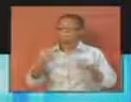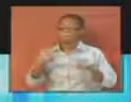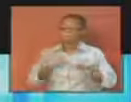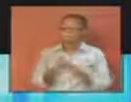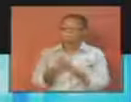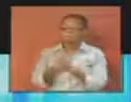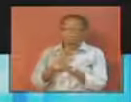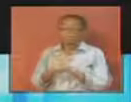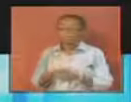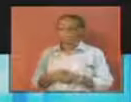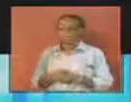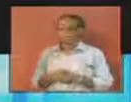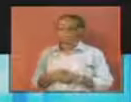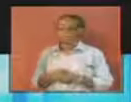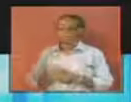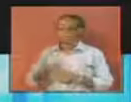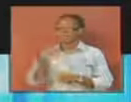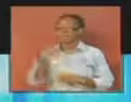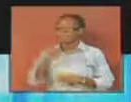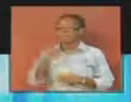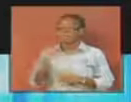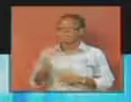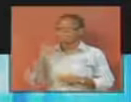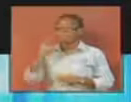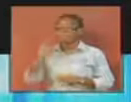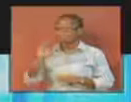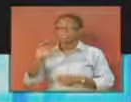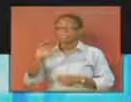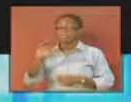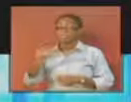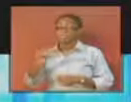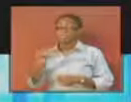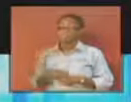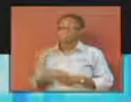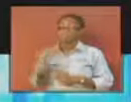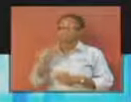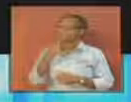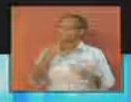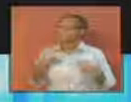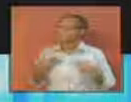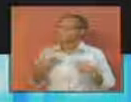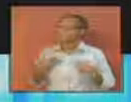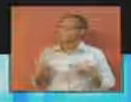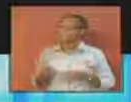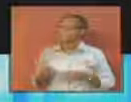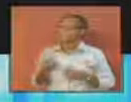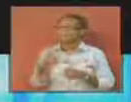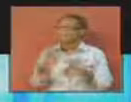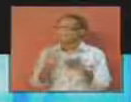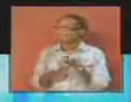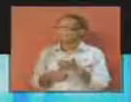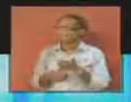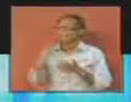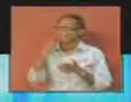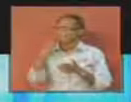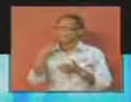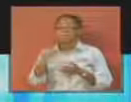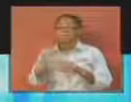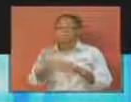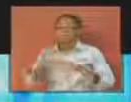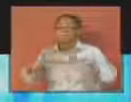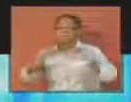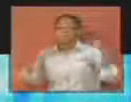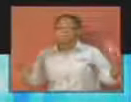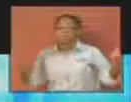to CMO, there's an open letter addressed to you in The Guardian written by Ira Martha